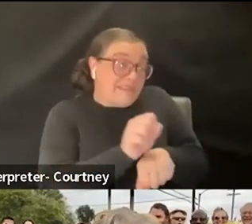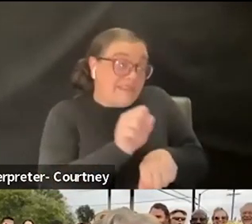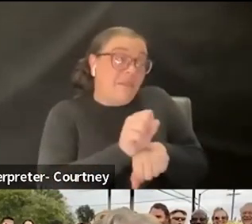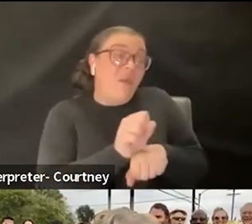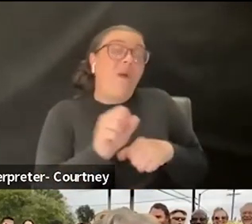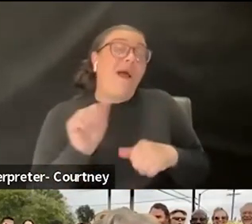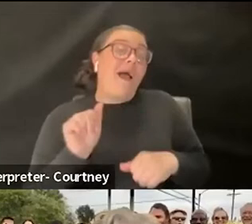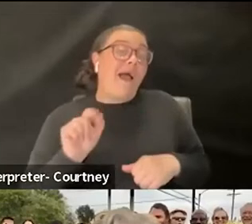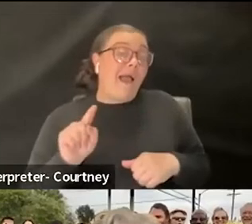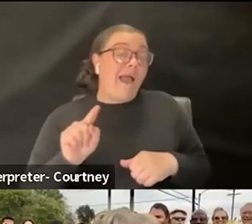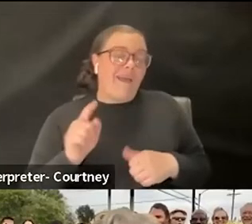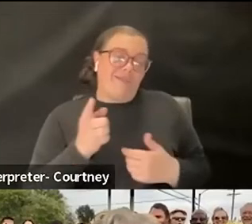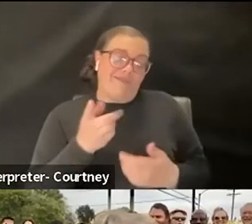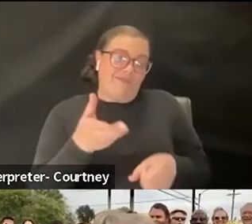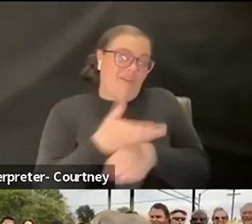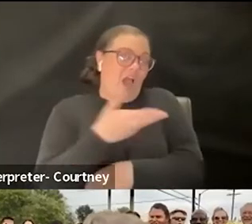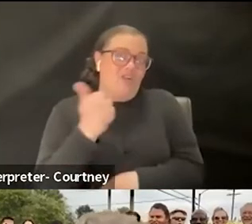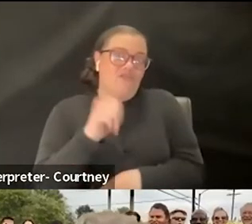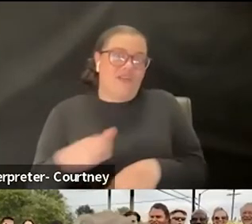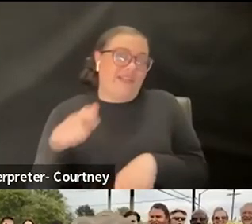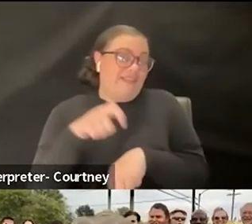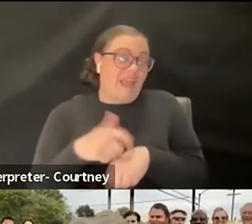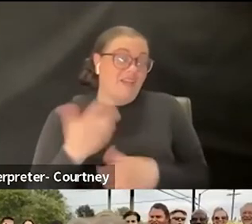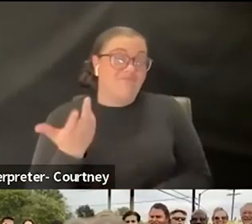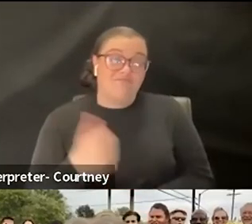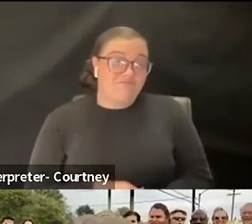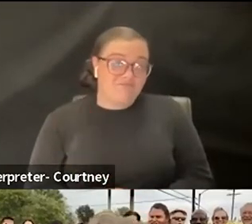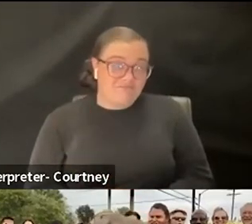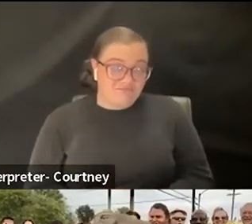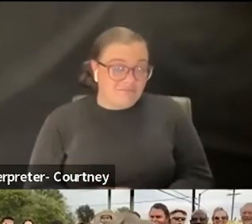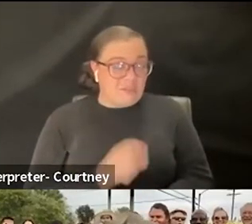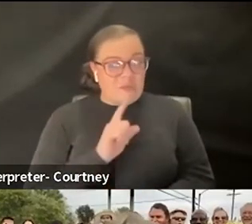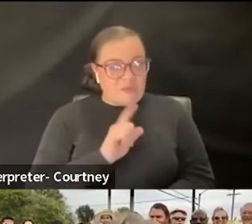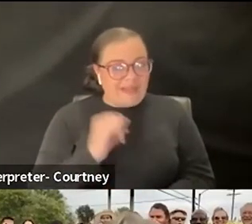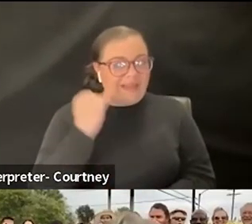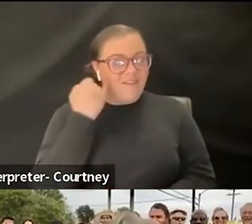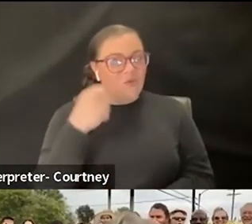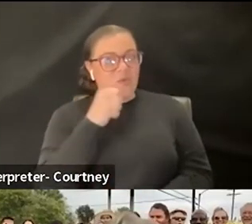that you could work through stuff, or, you know, you're able to